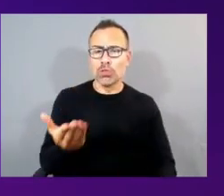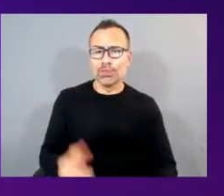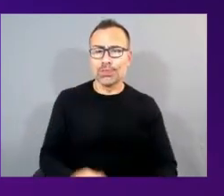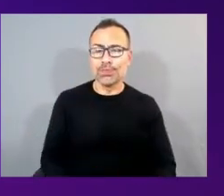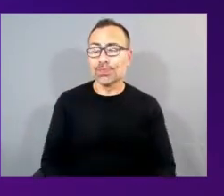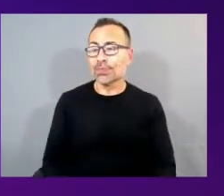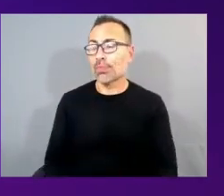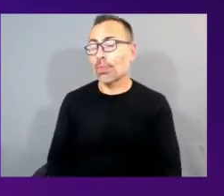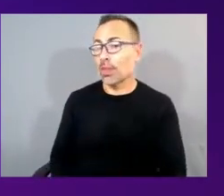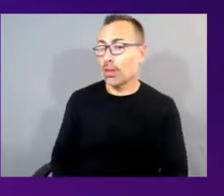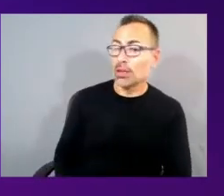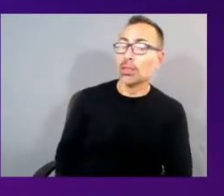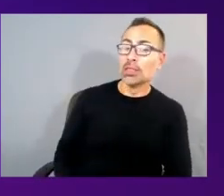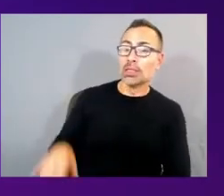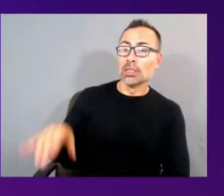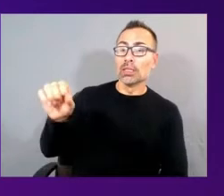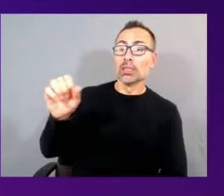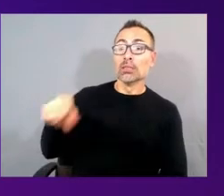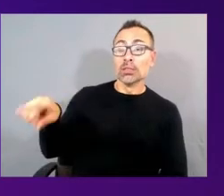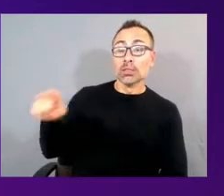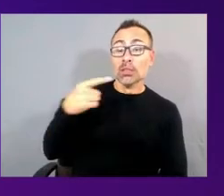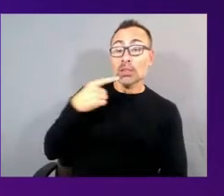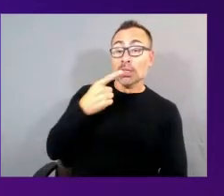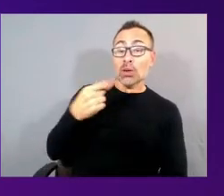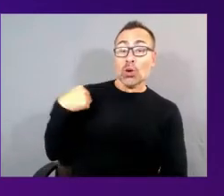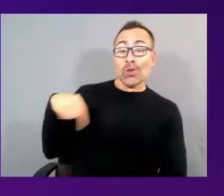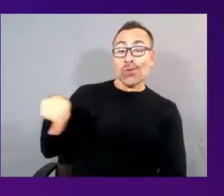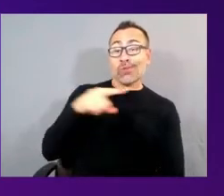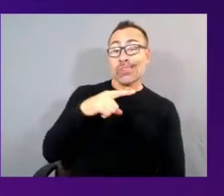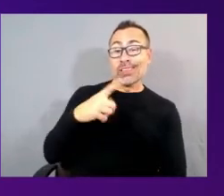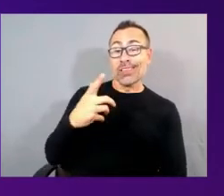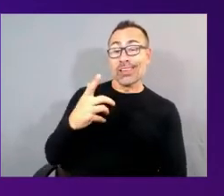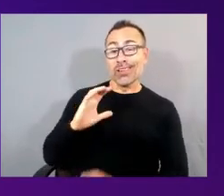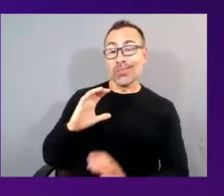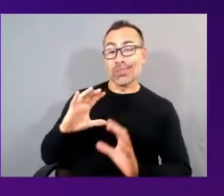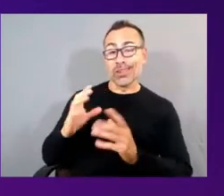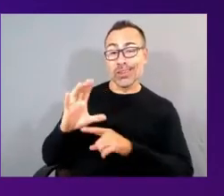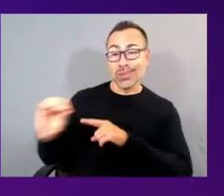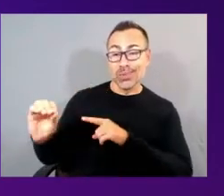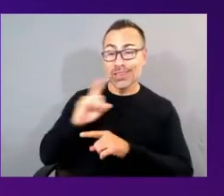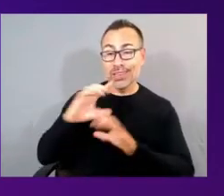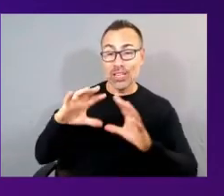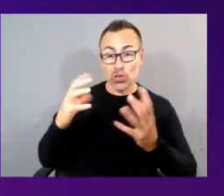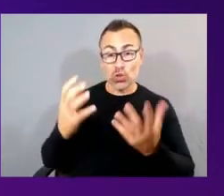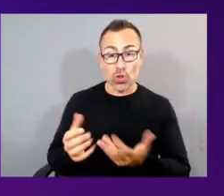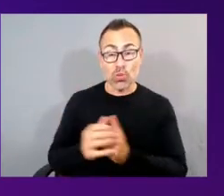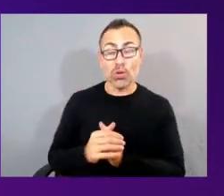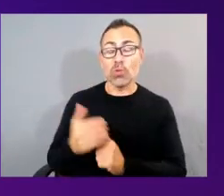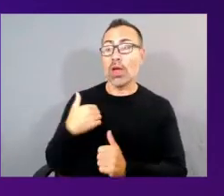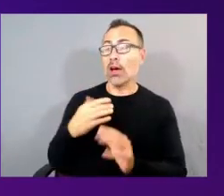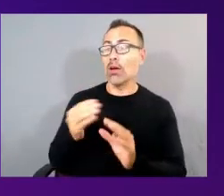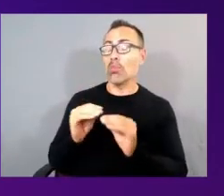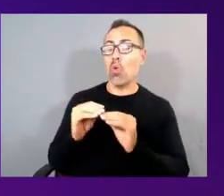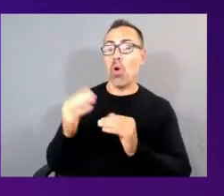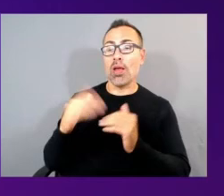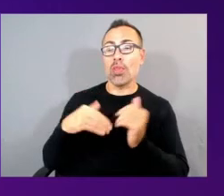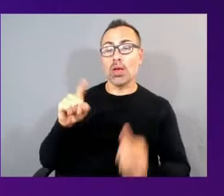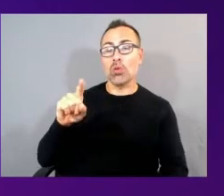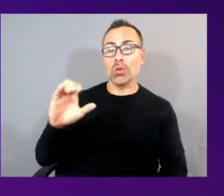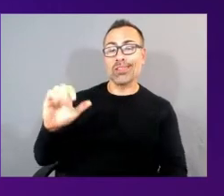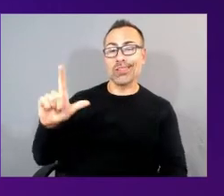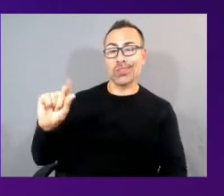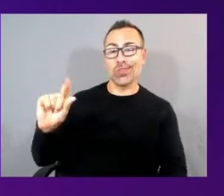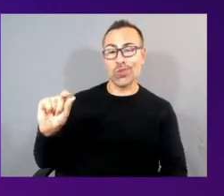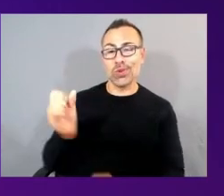as mentioned, we are a global company, and we have more than 120 production units at 26 different sites across